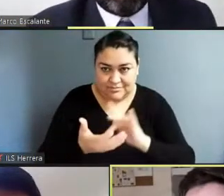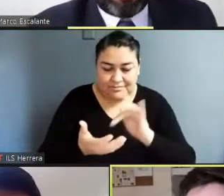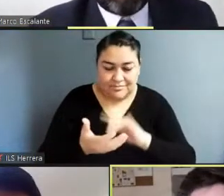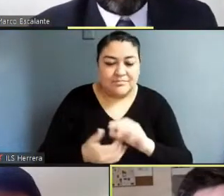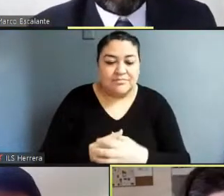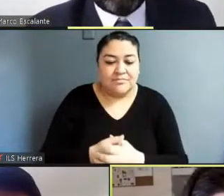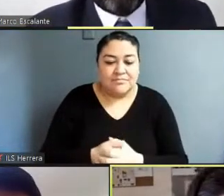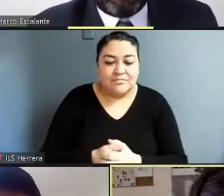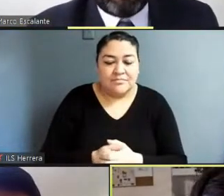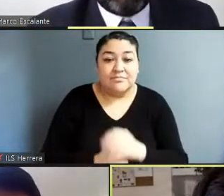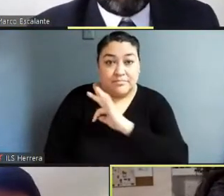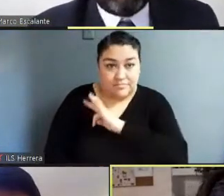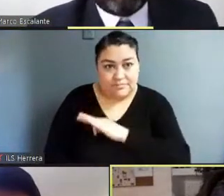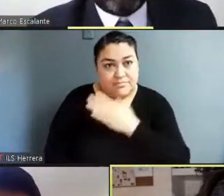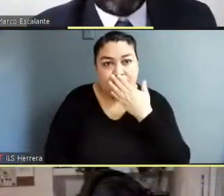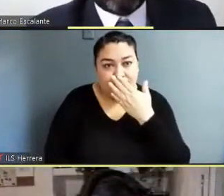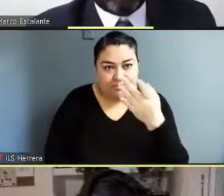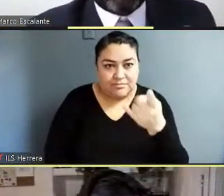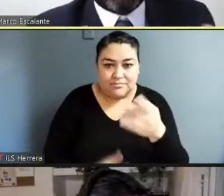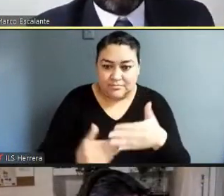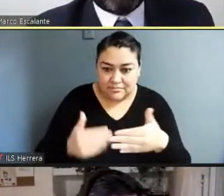Many, many thanks.